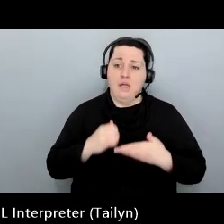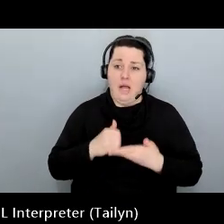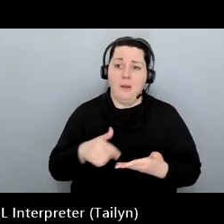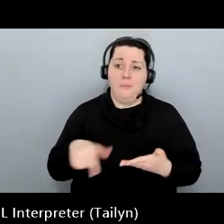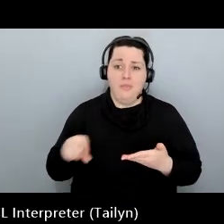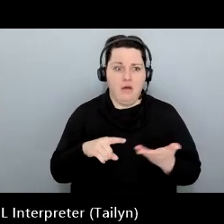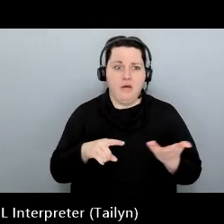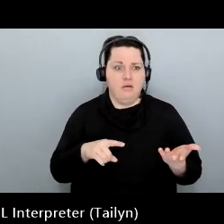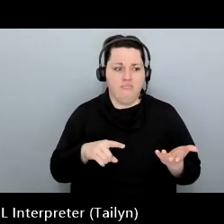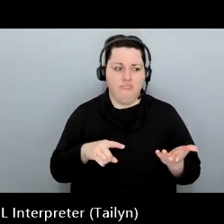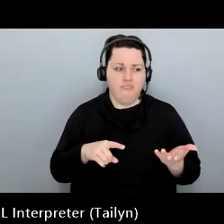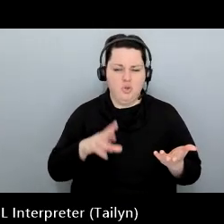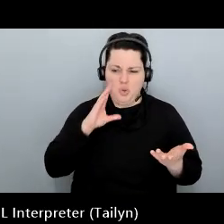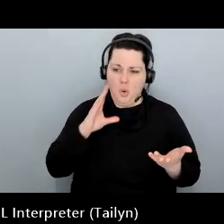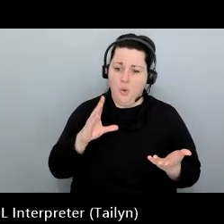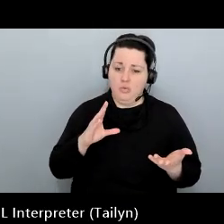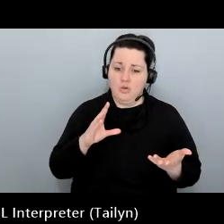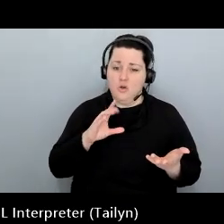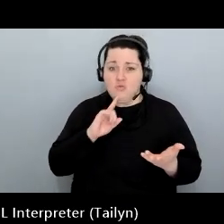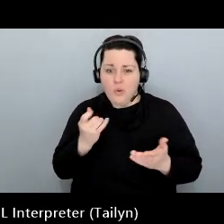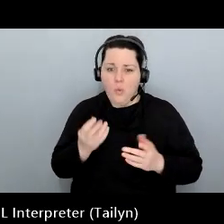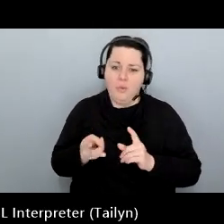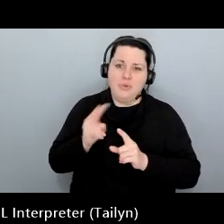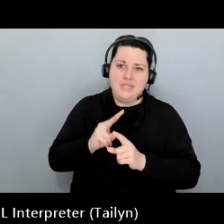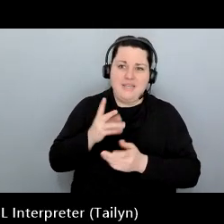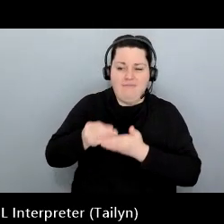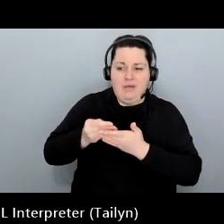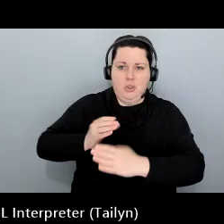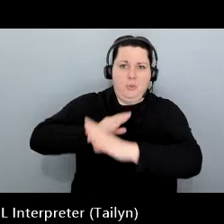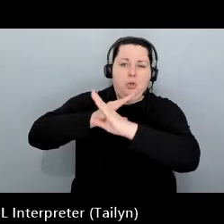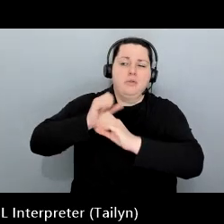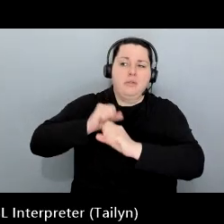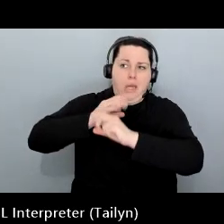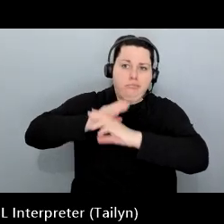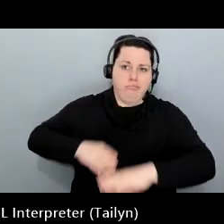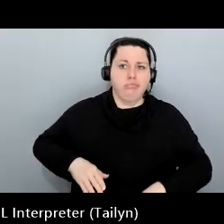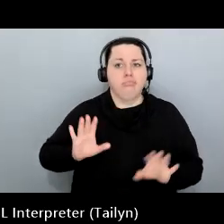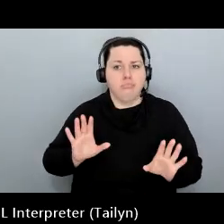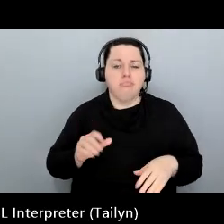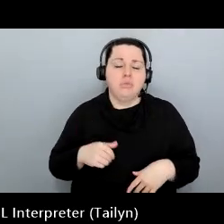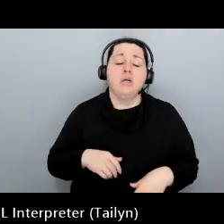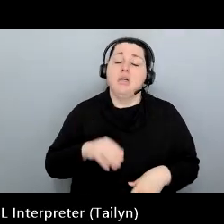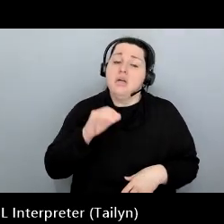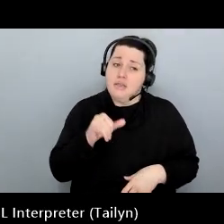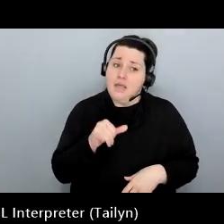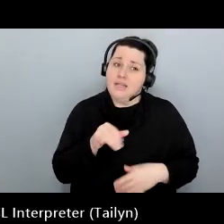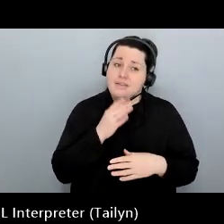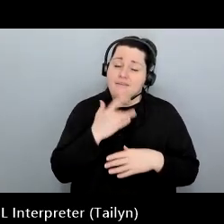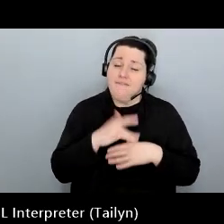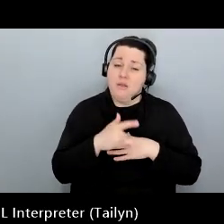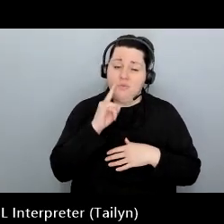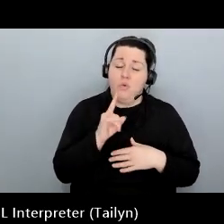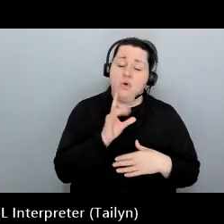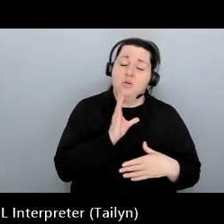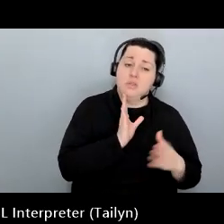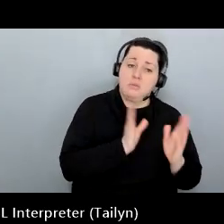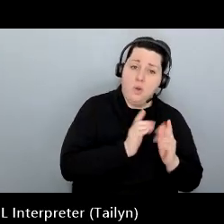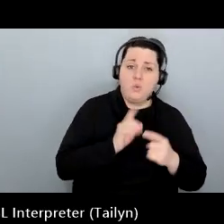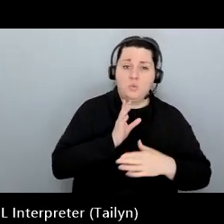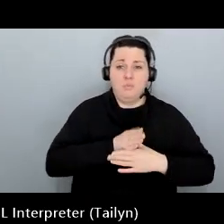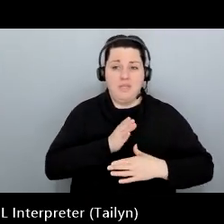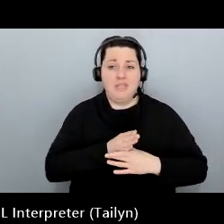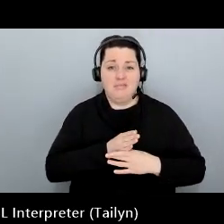these either real or perceived financial barriers. This is available for small to mid-sized employers here in Minnesota. I'll get